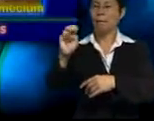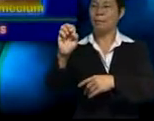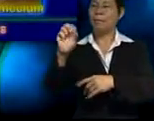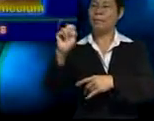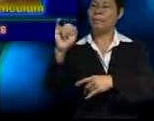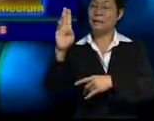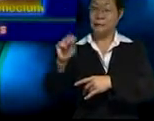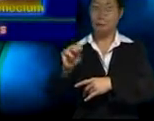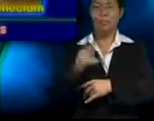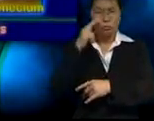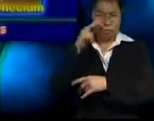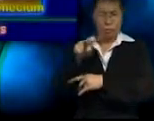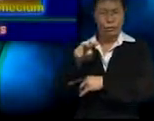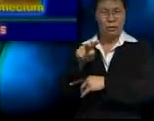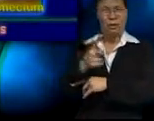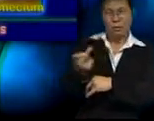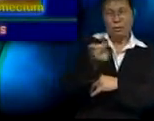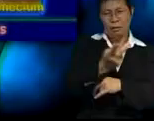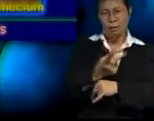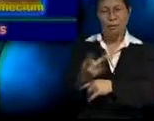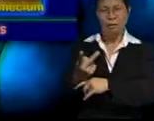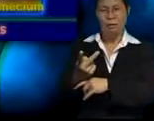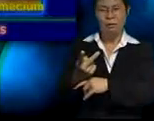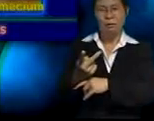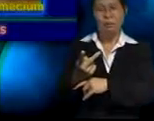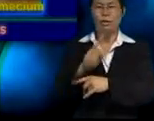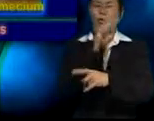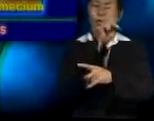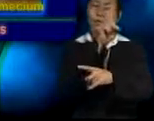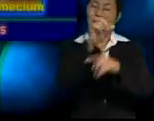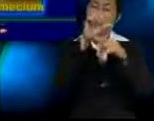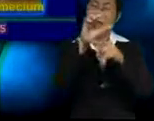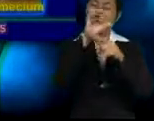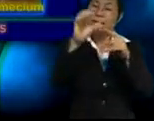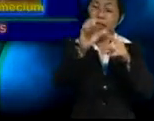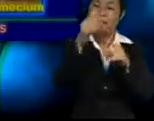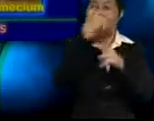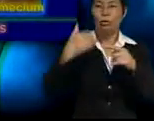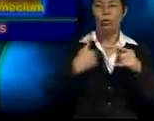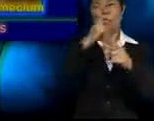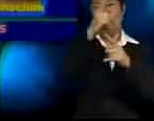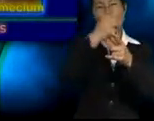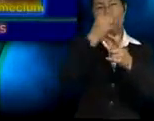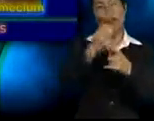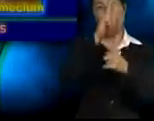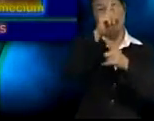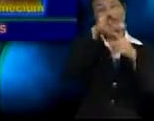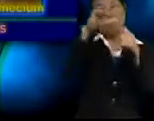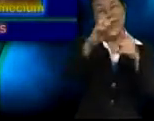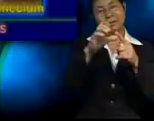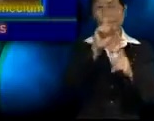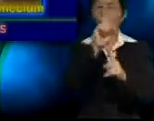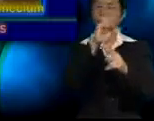see, they are unicellular because they have one or a single cell.